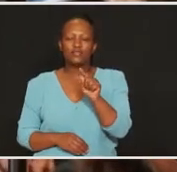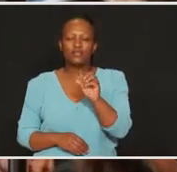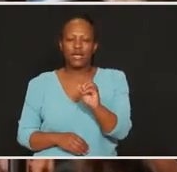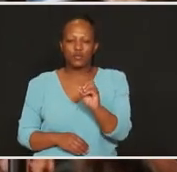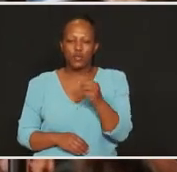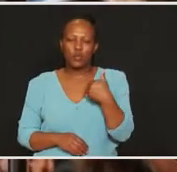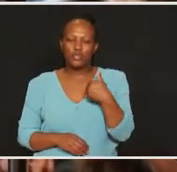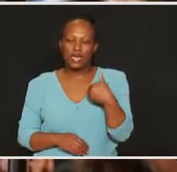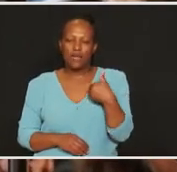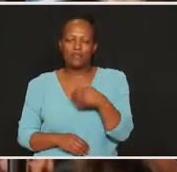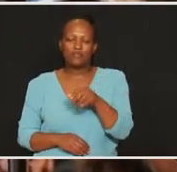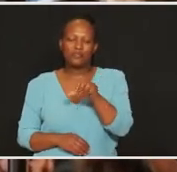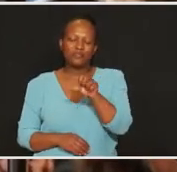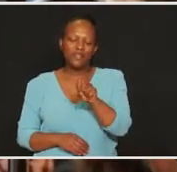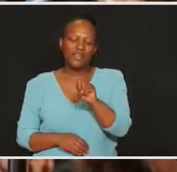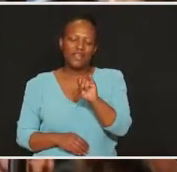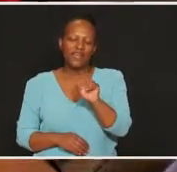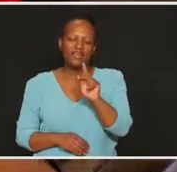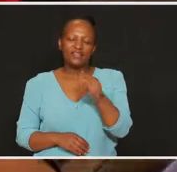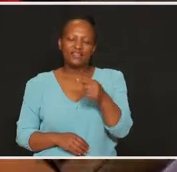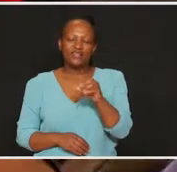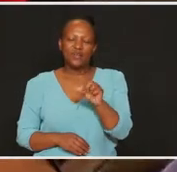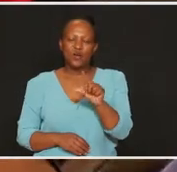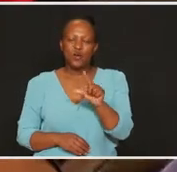thank you very much